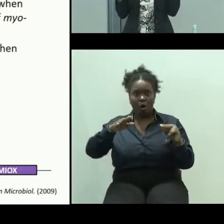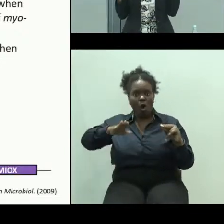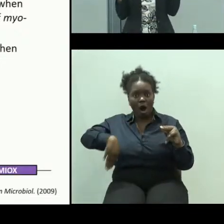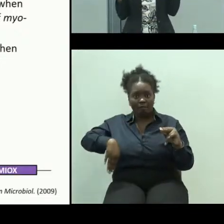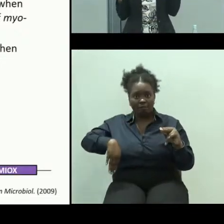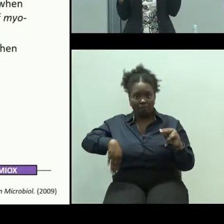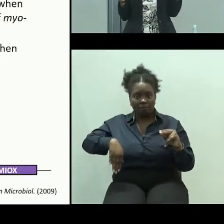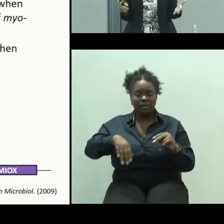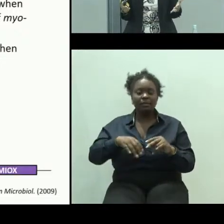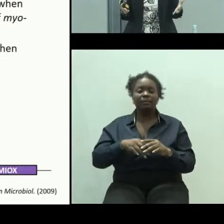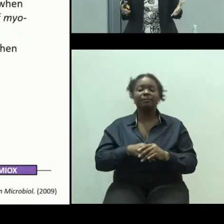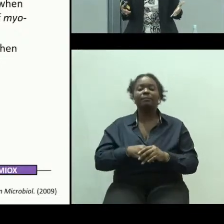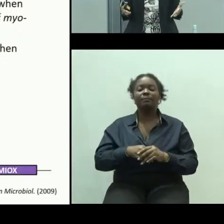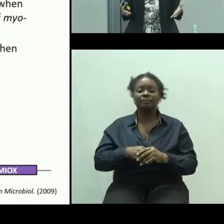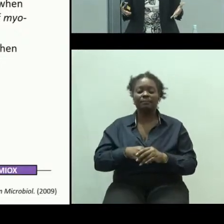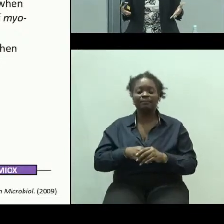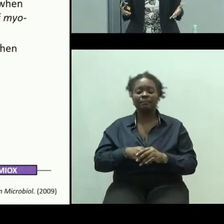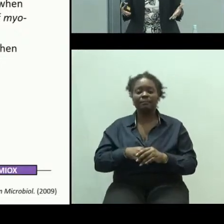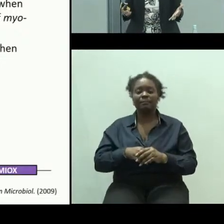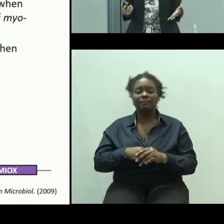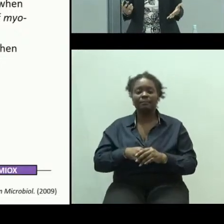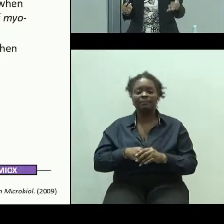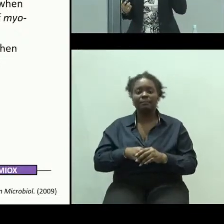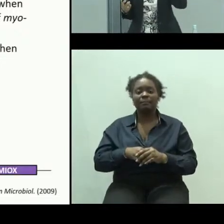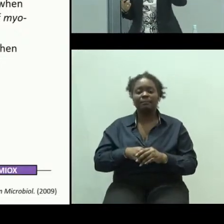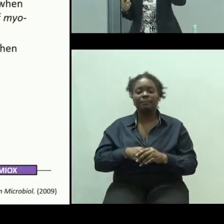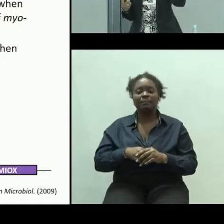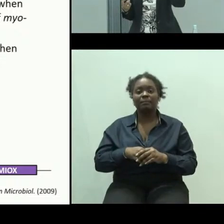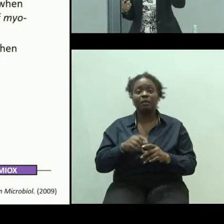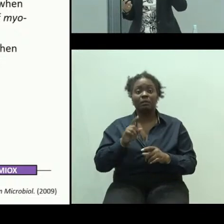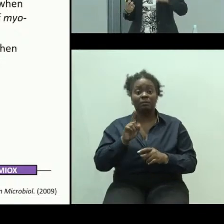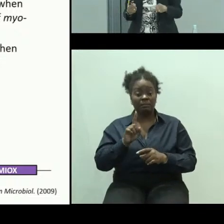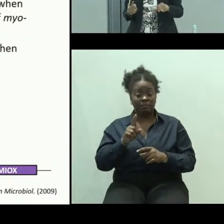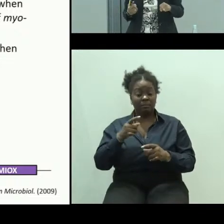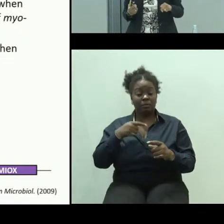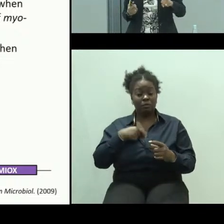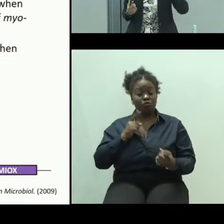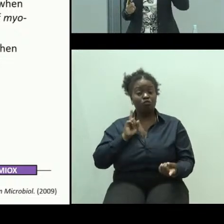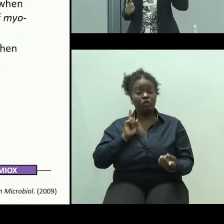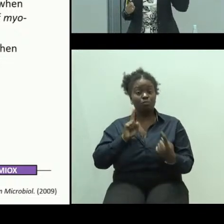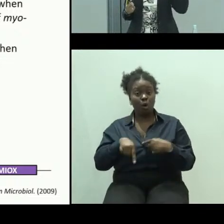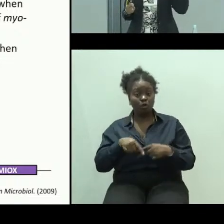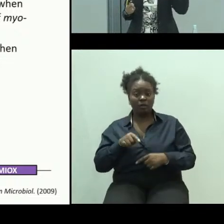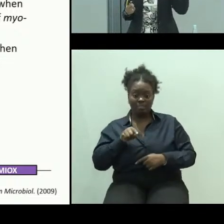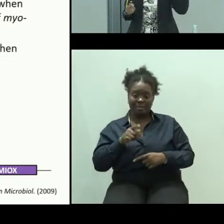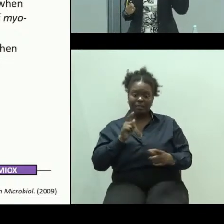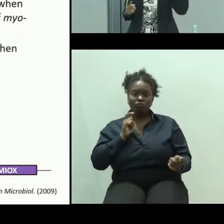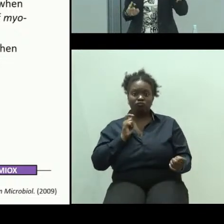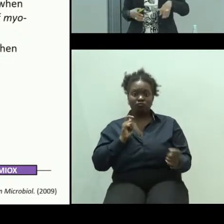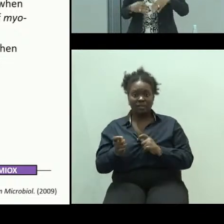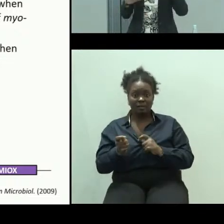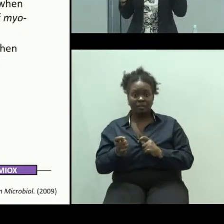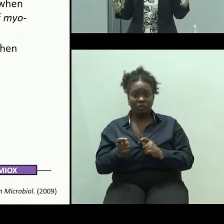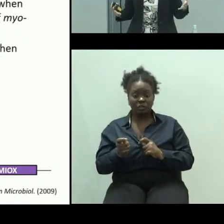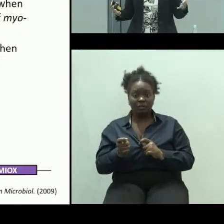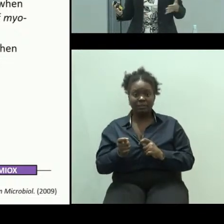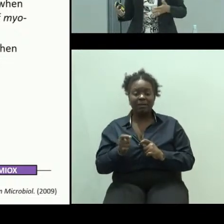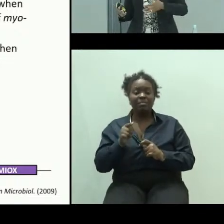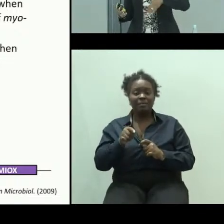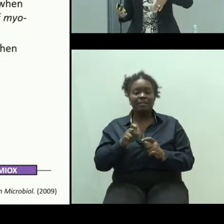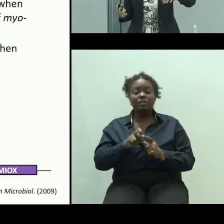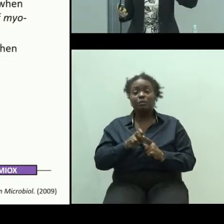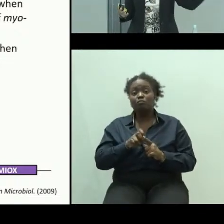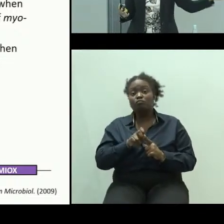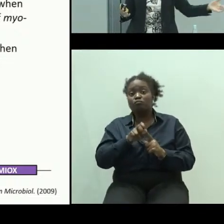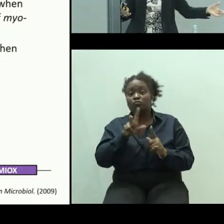there is something exactly like that that responds to the substrate for this reaction, which is myoinositol. It's a protein found in